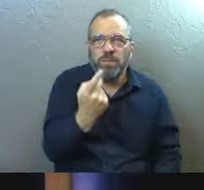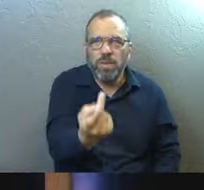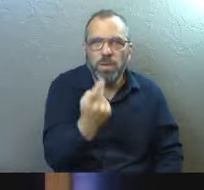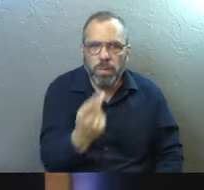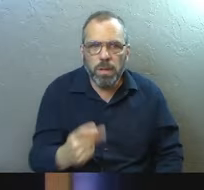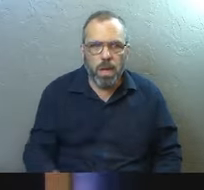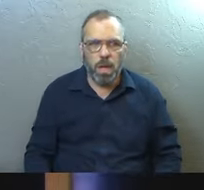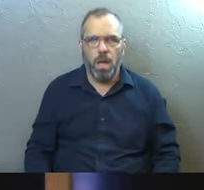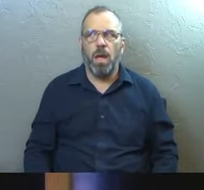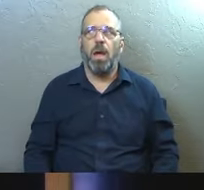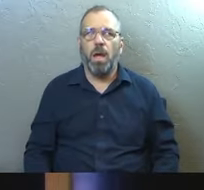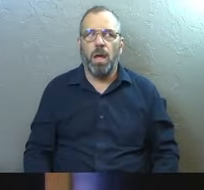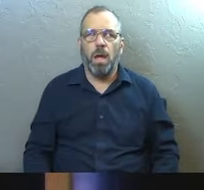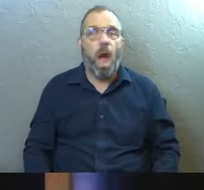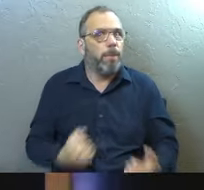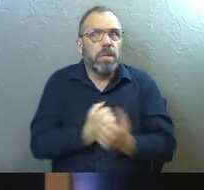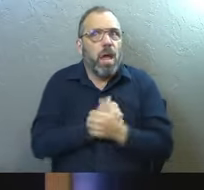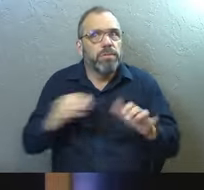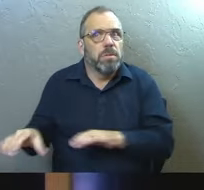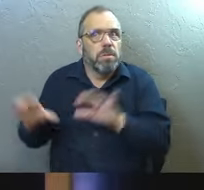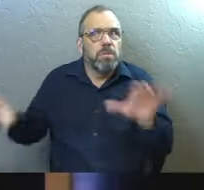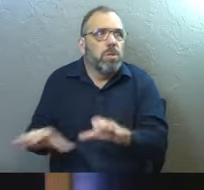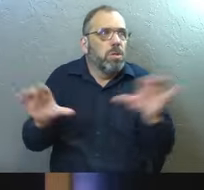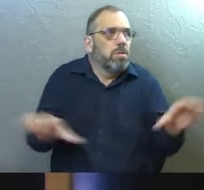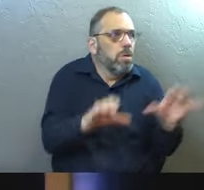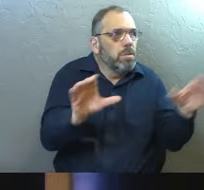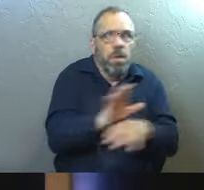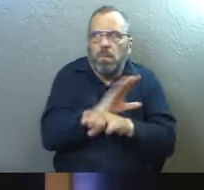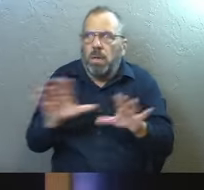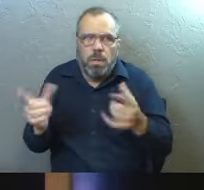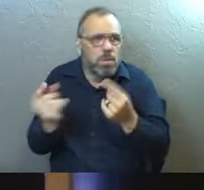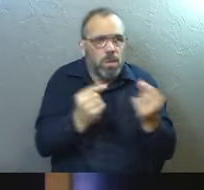go, we love to do things and get busy and